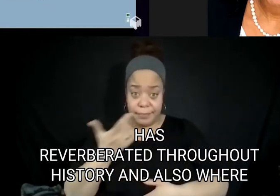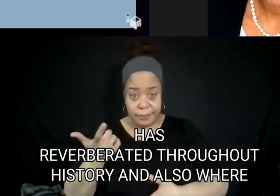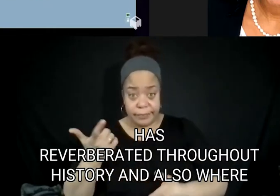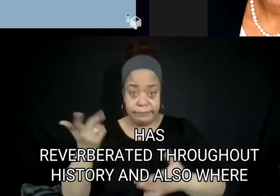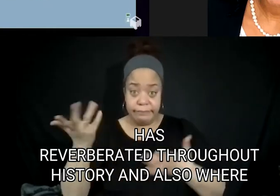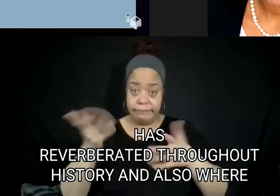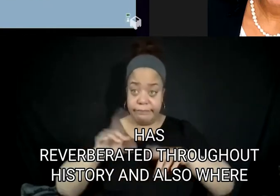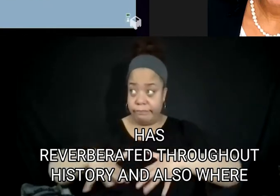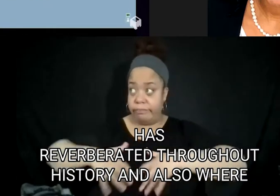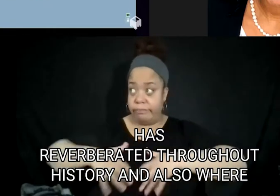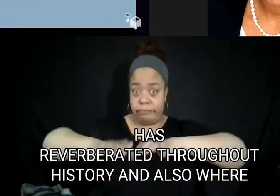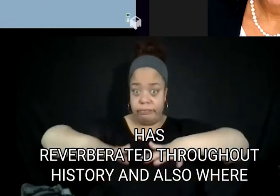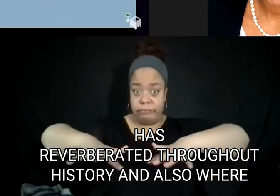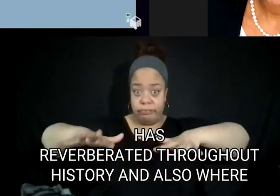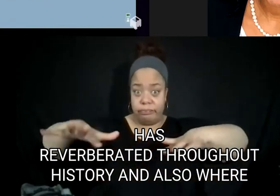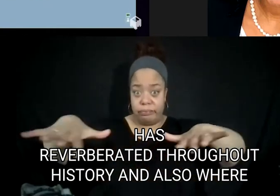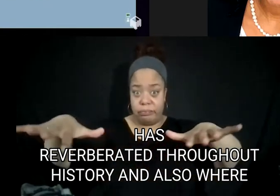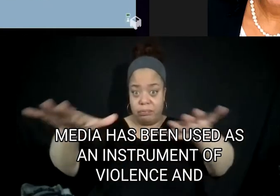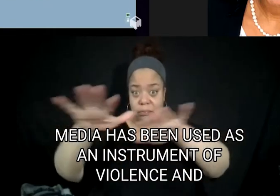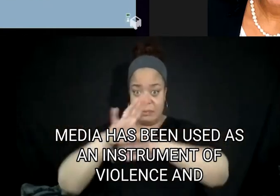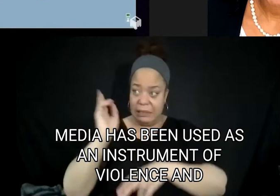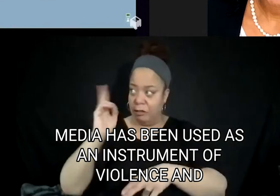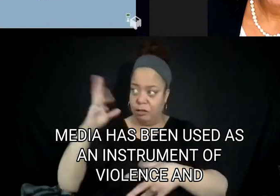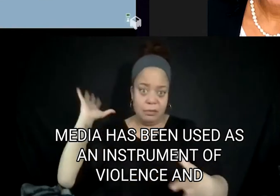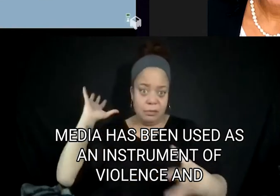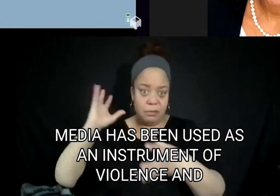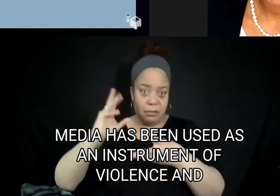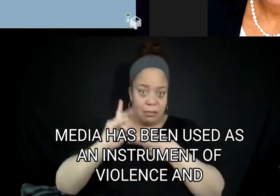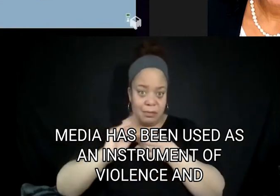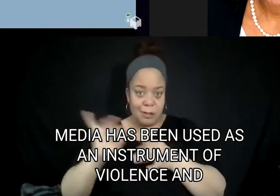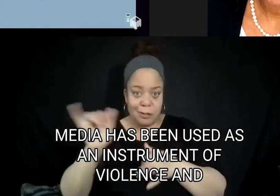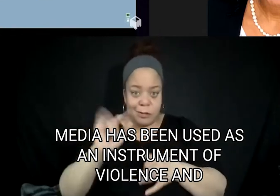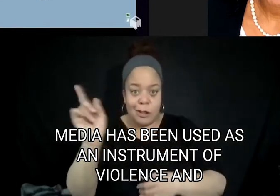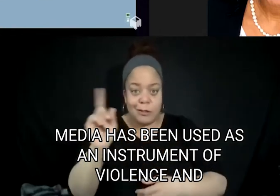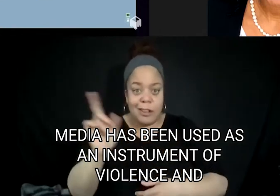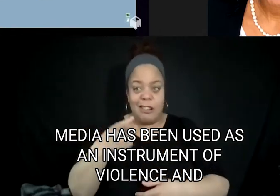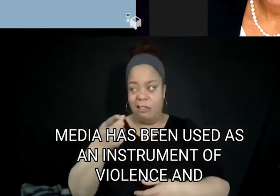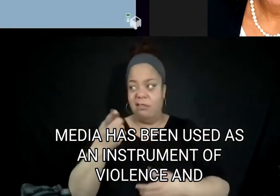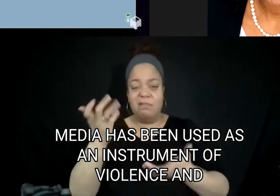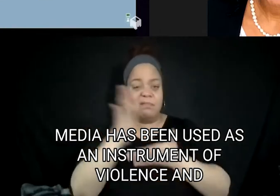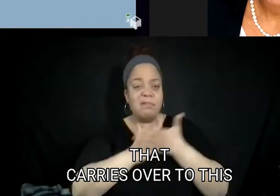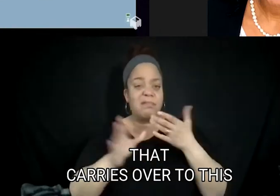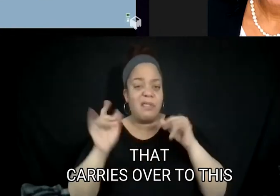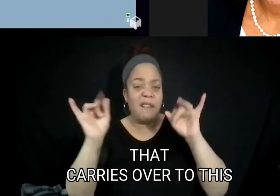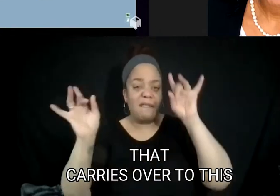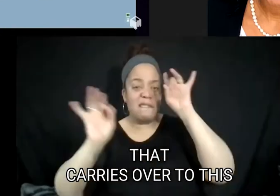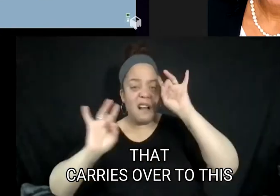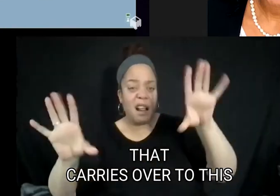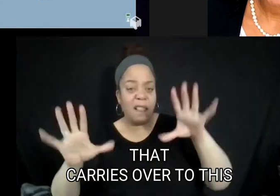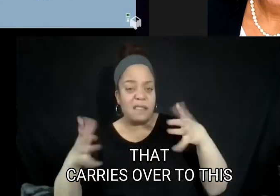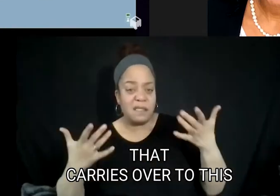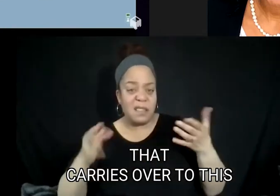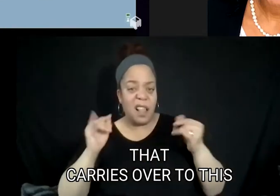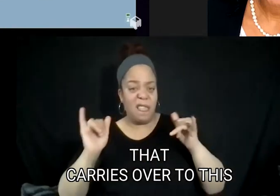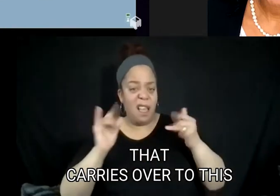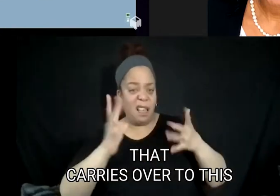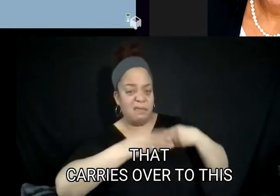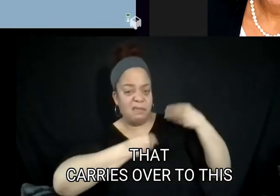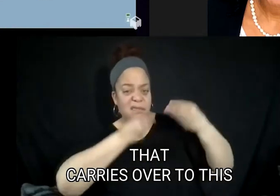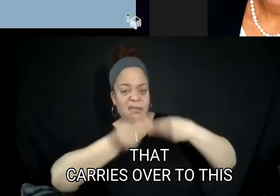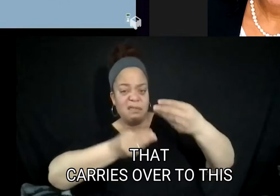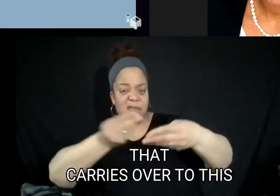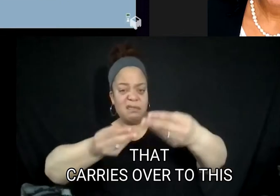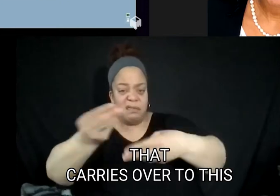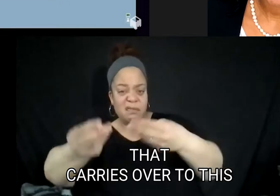And that carries over to this day. And it's all good, Drea, we got you. Thank you so much, Donalda. I